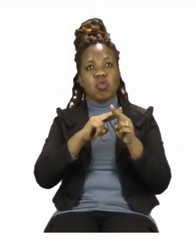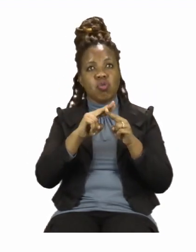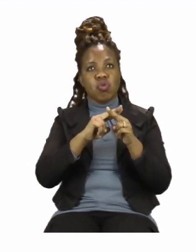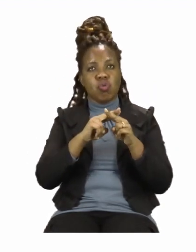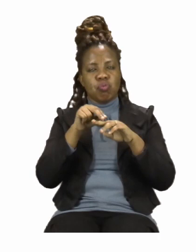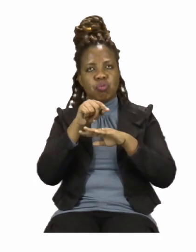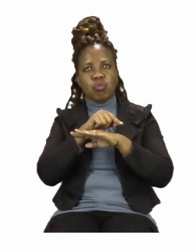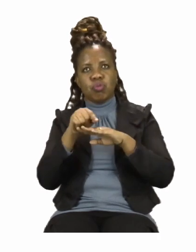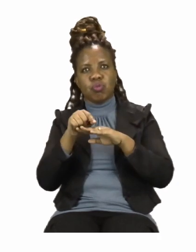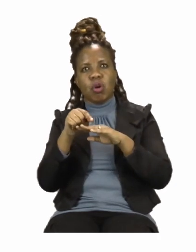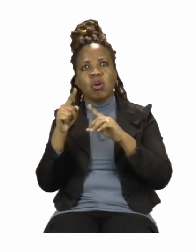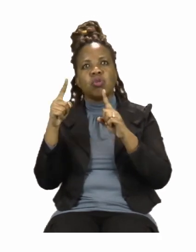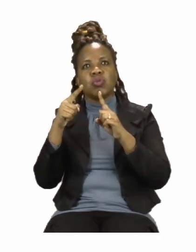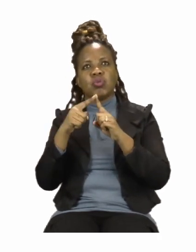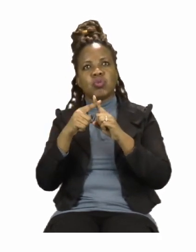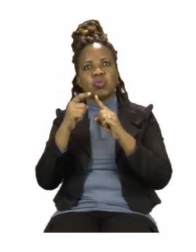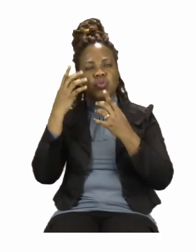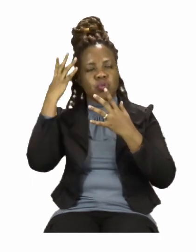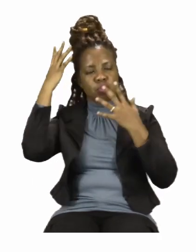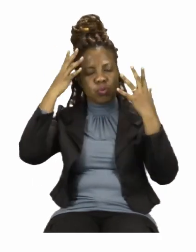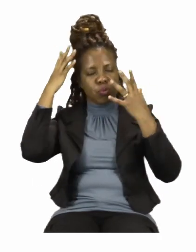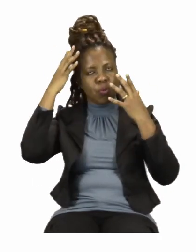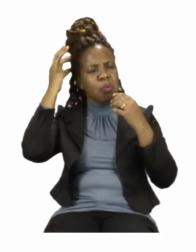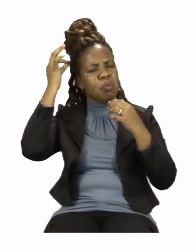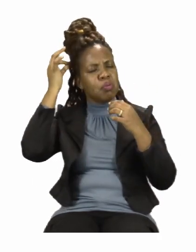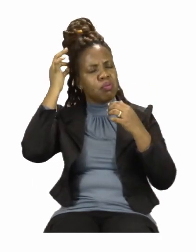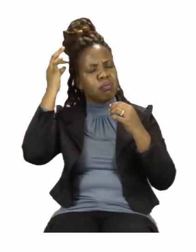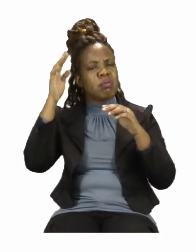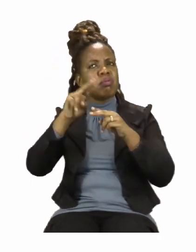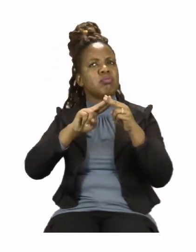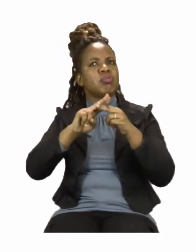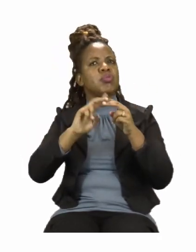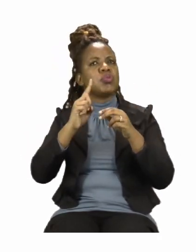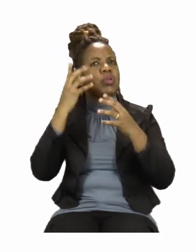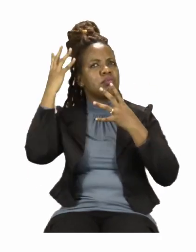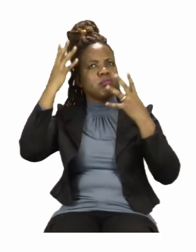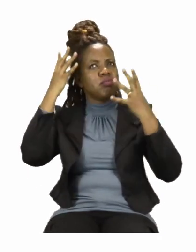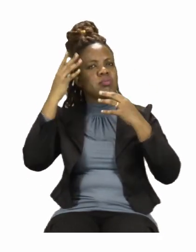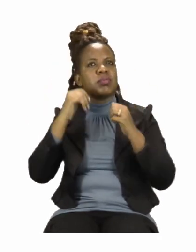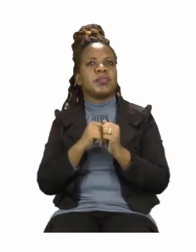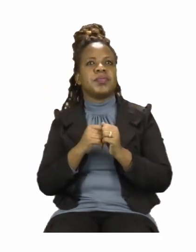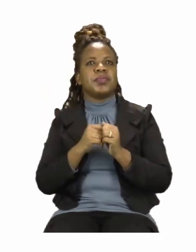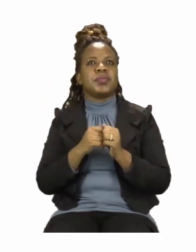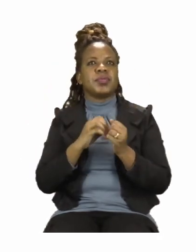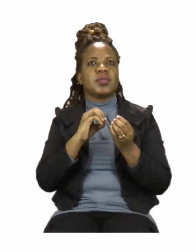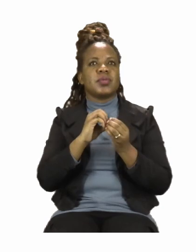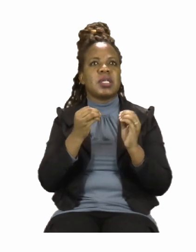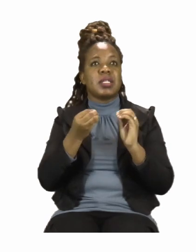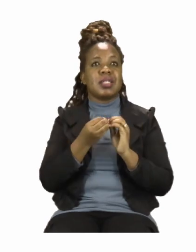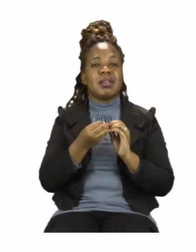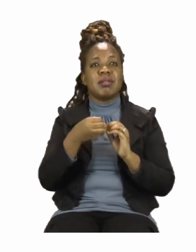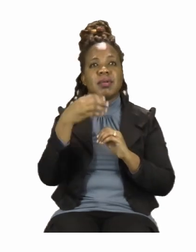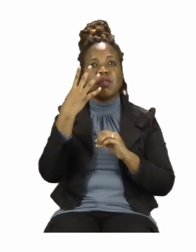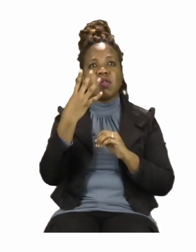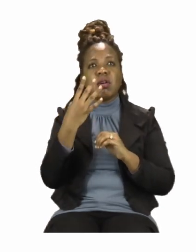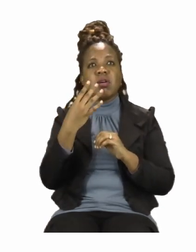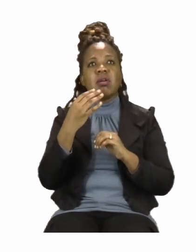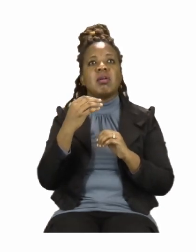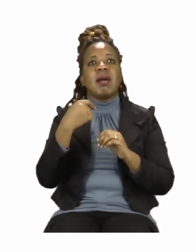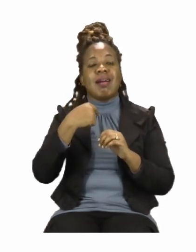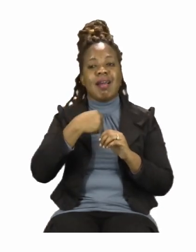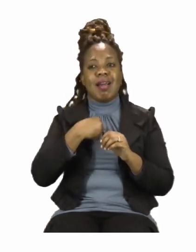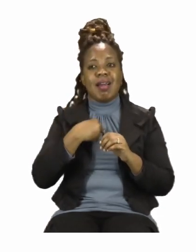hair. Number 4 says, I dry my wet body with